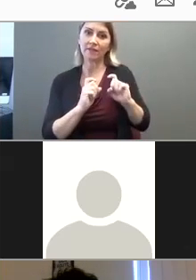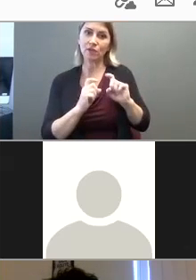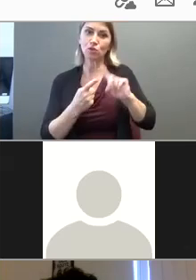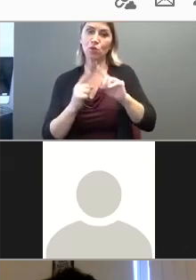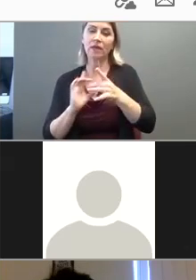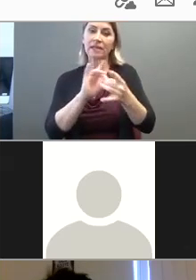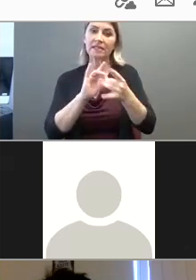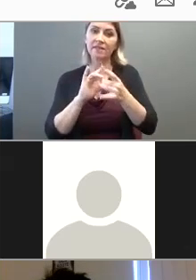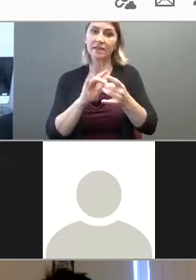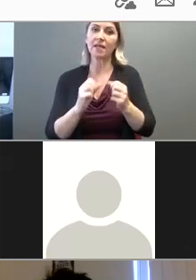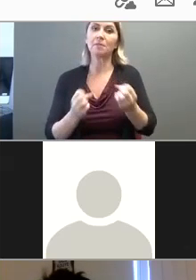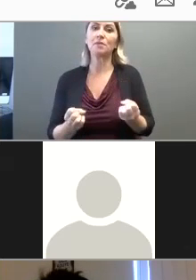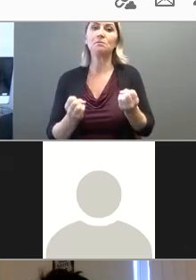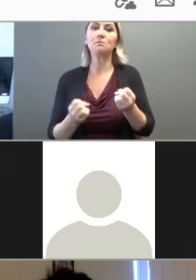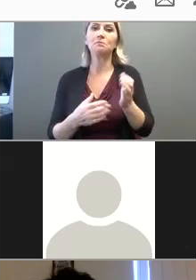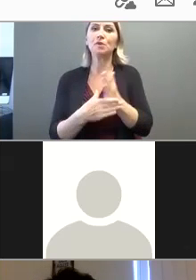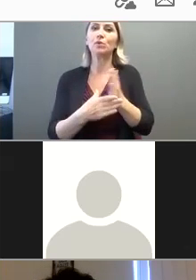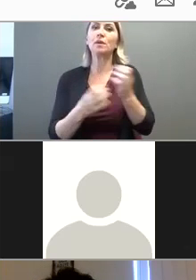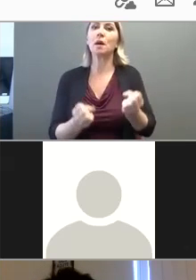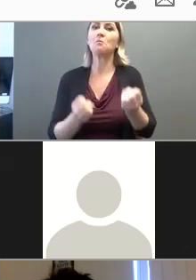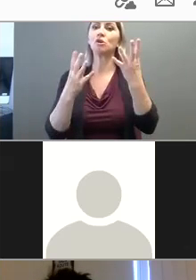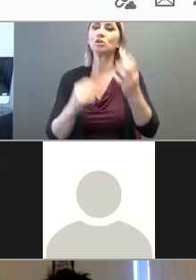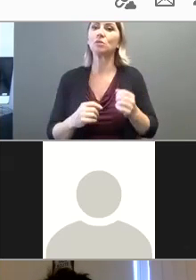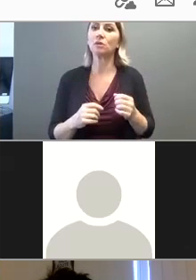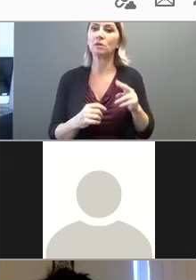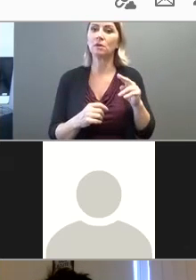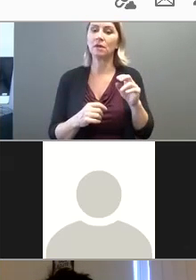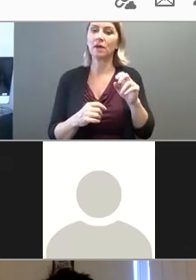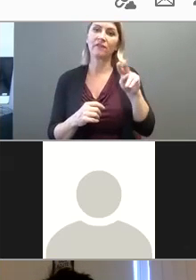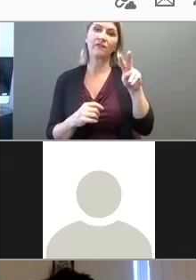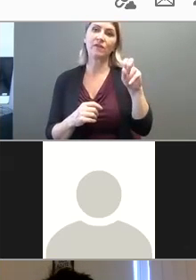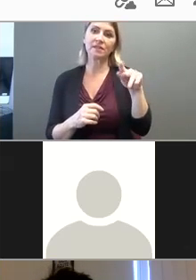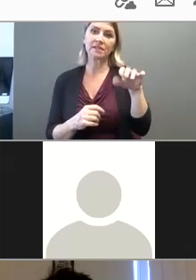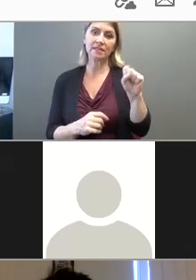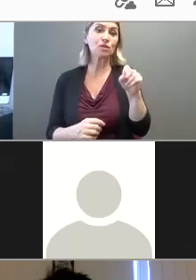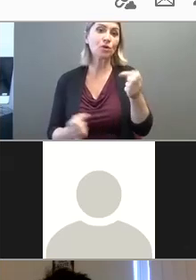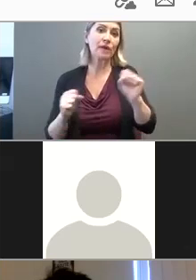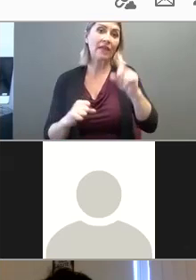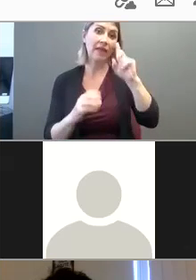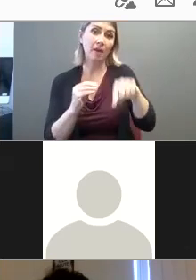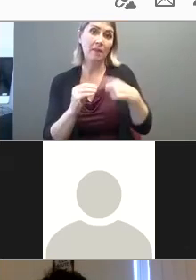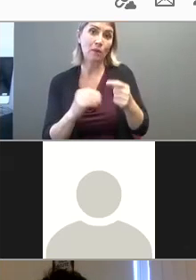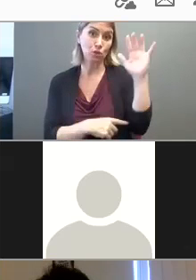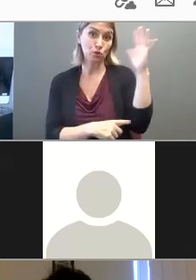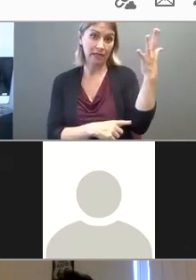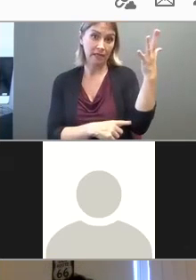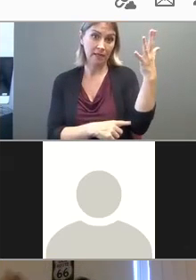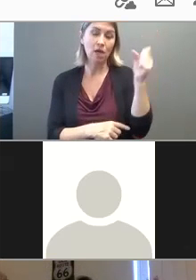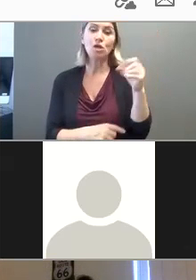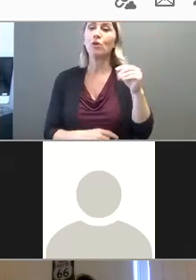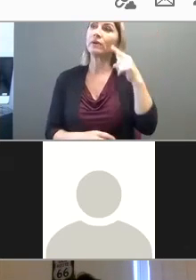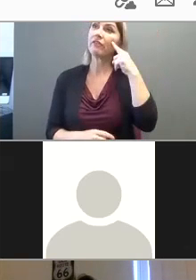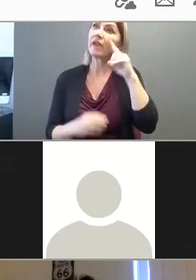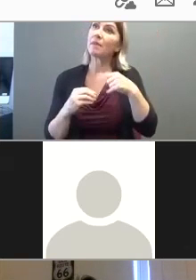connectivity between multiple members or multiple vertices. So you can think about a tree. So you can think about